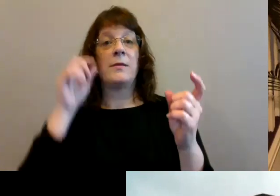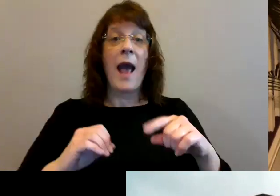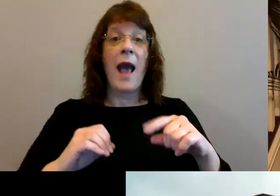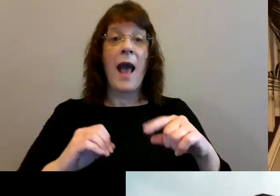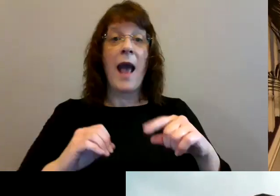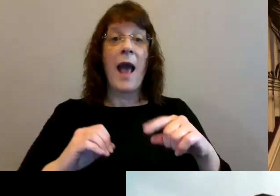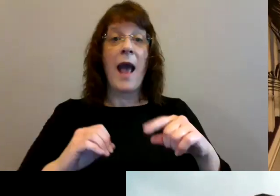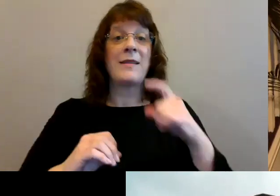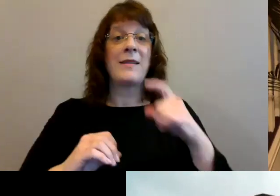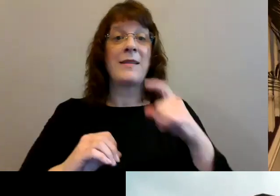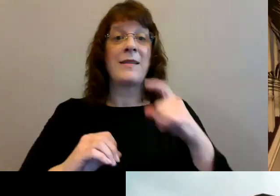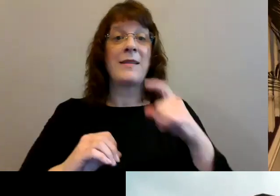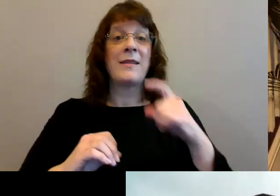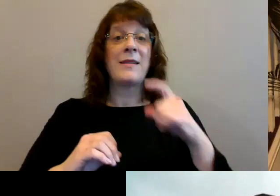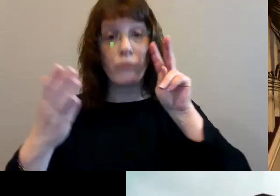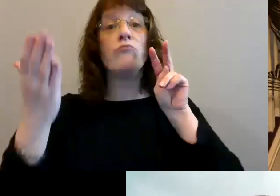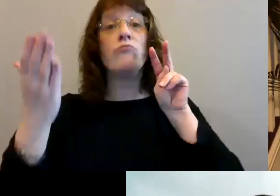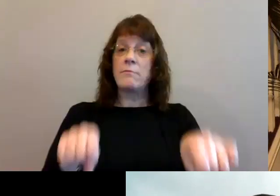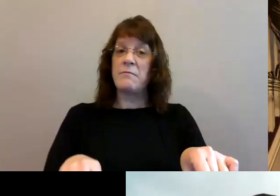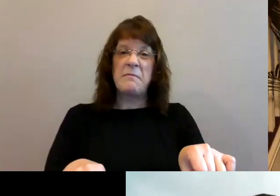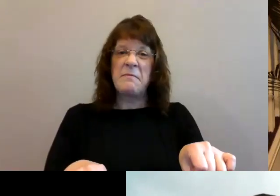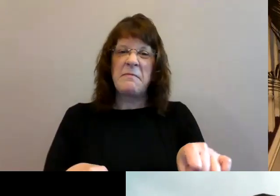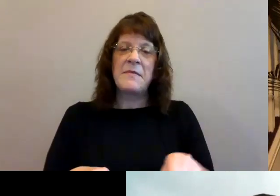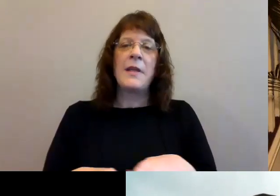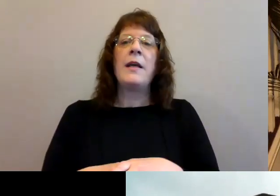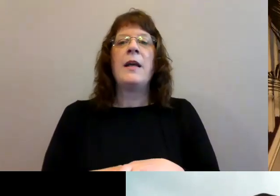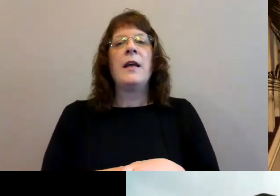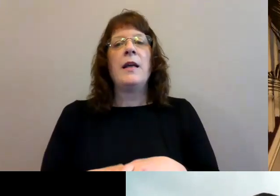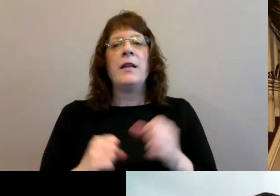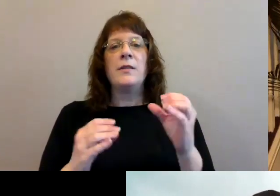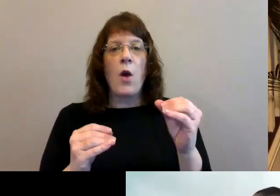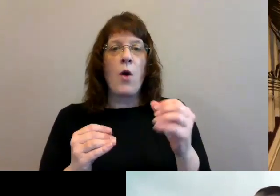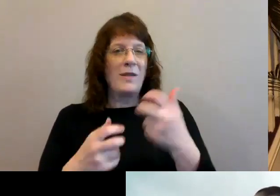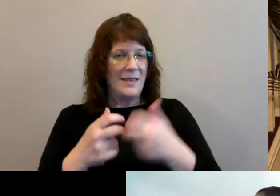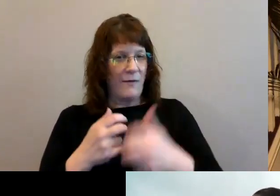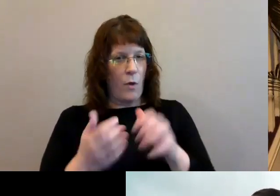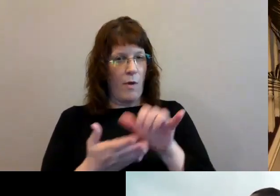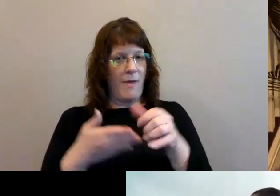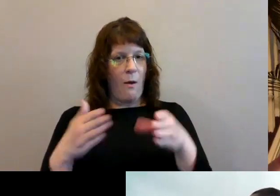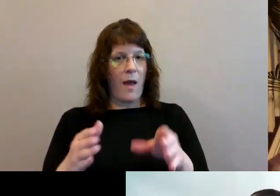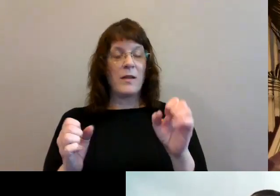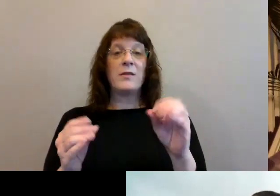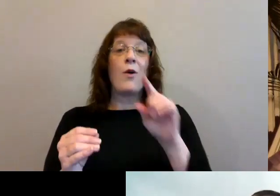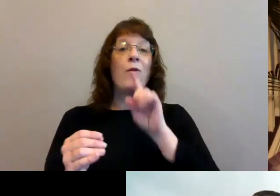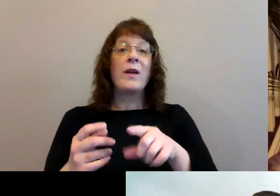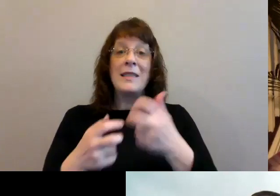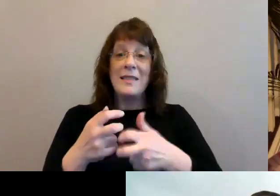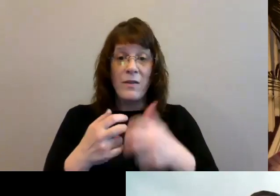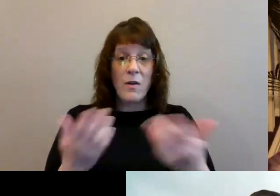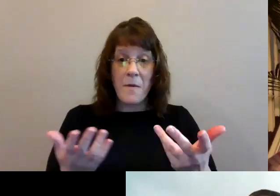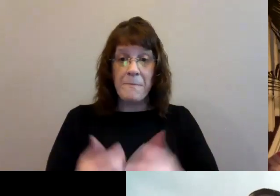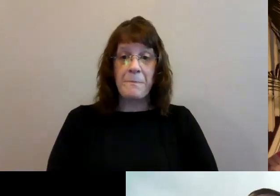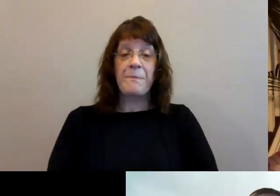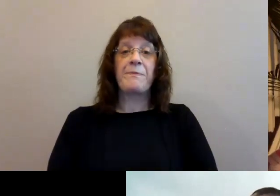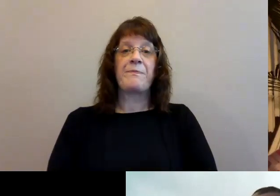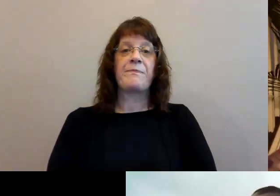really know what's going to happen in the future. And so it's hard to evaluate. So what is really hard is the